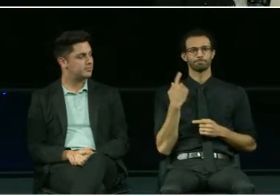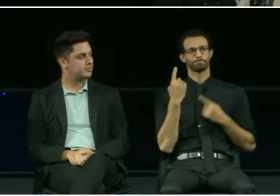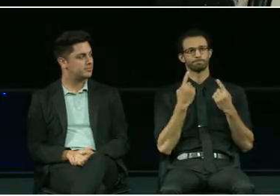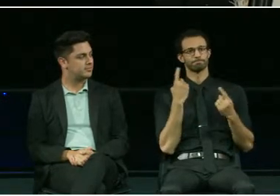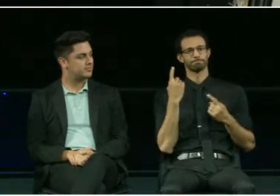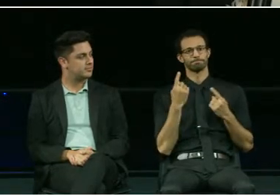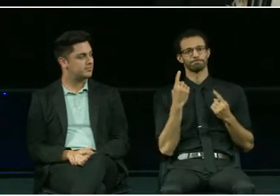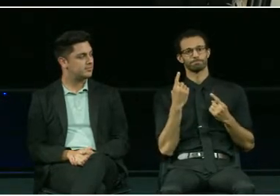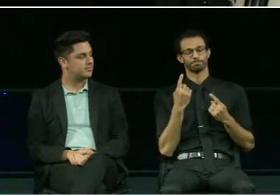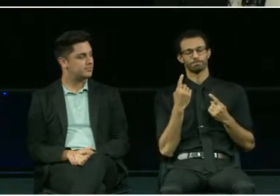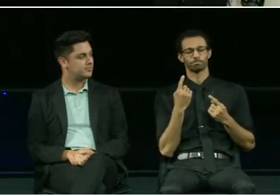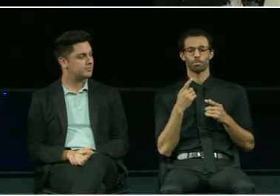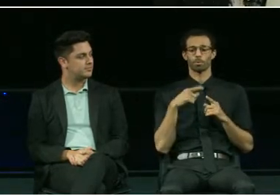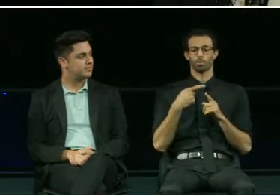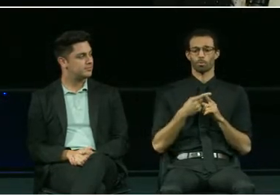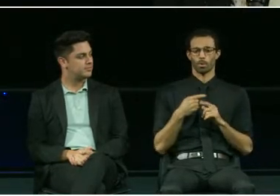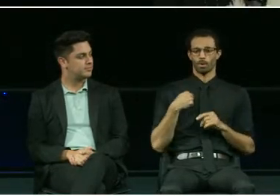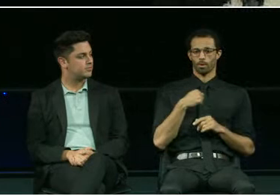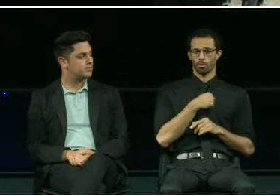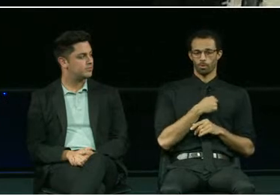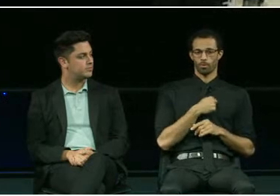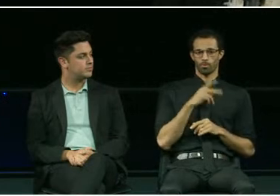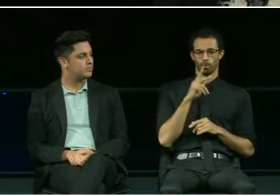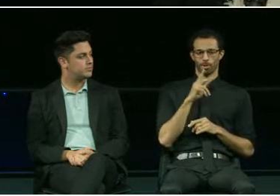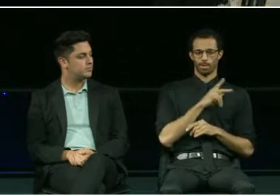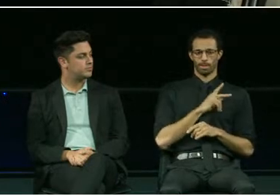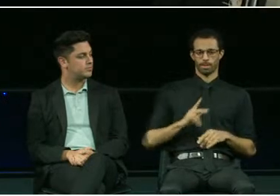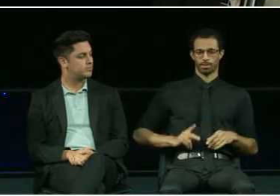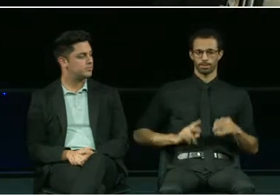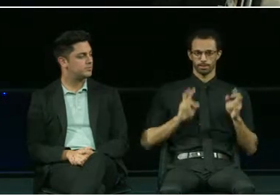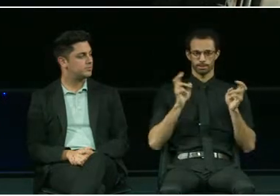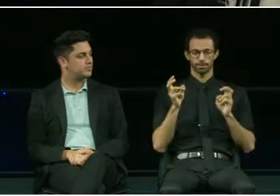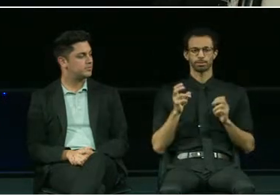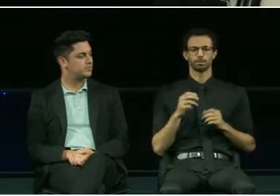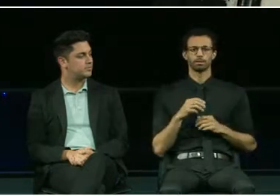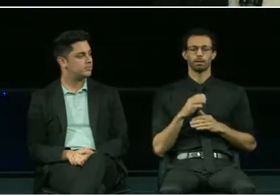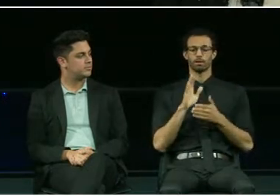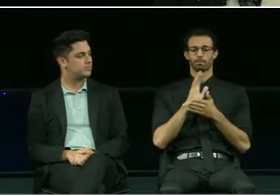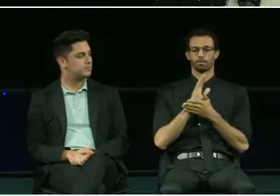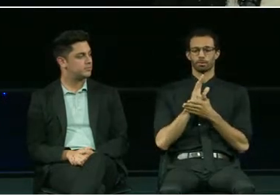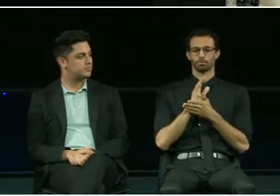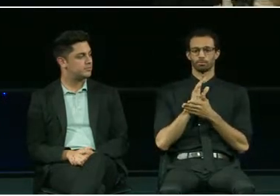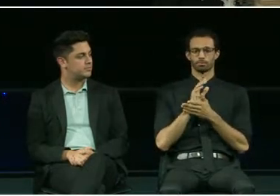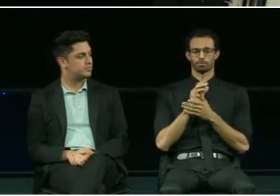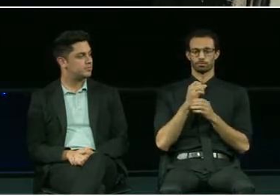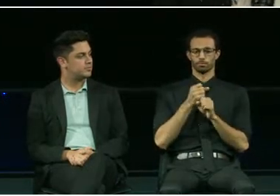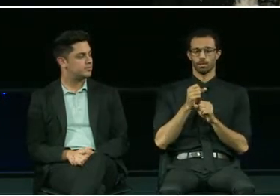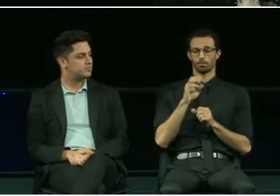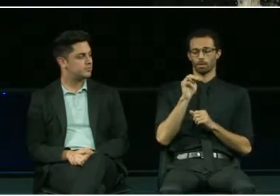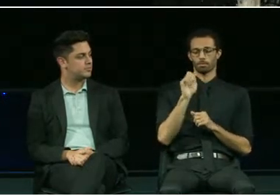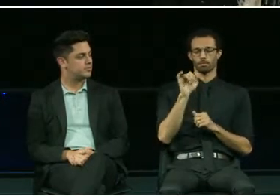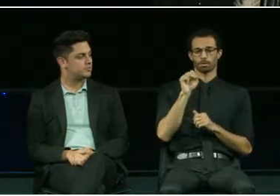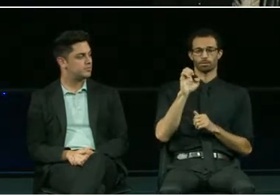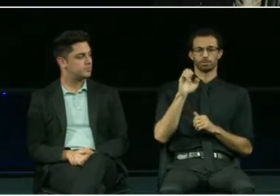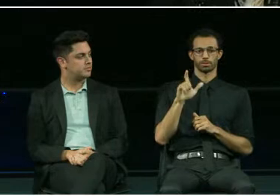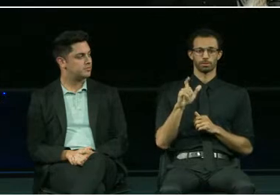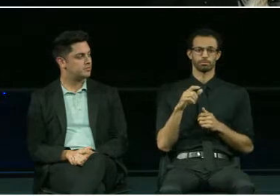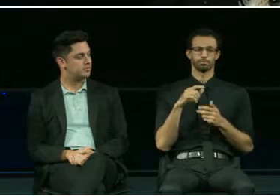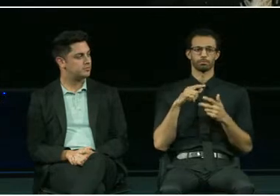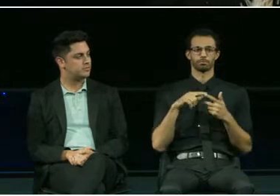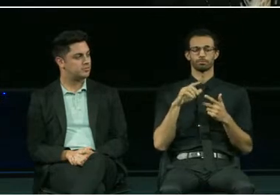When We Were Kings, films by the Maisels, by D.A. Pennebaker and Chris